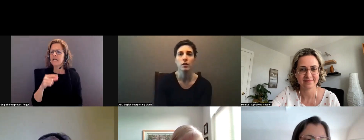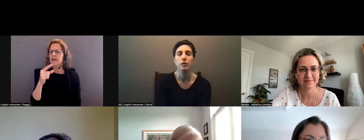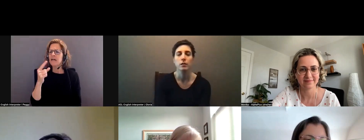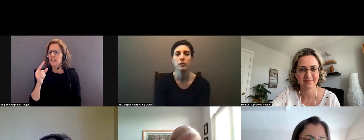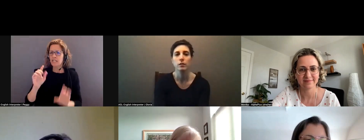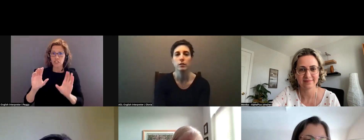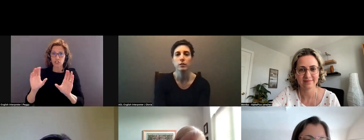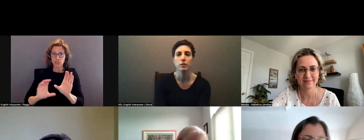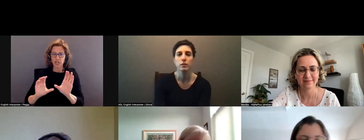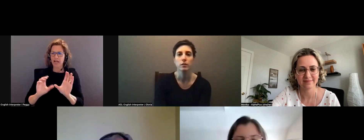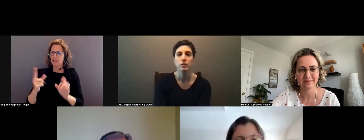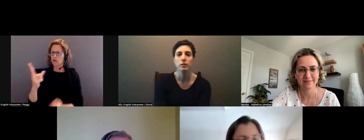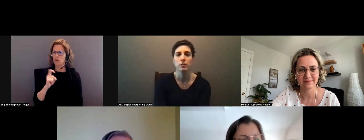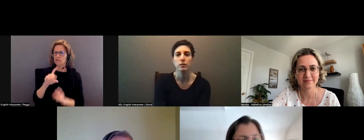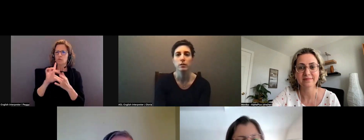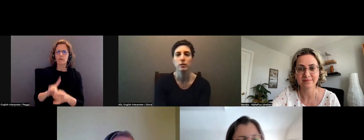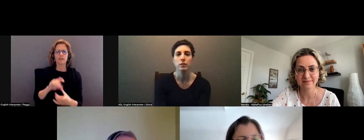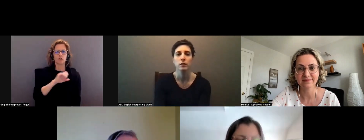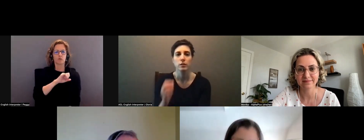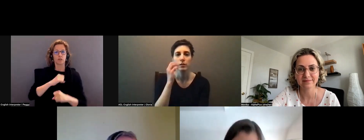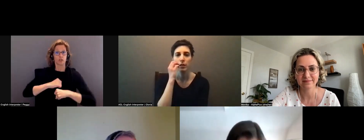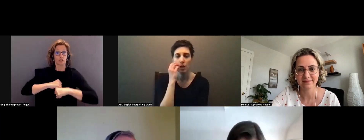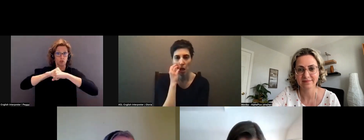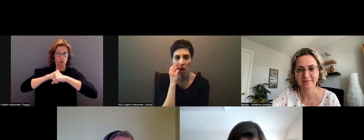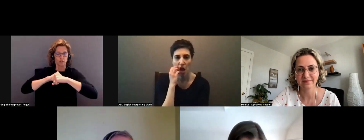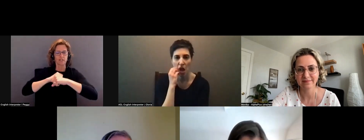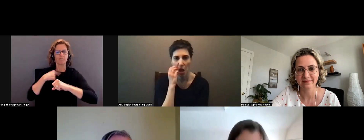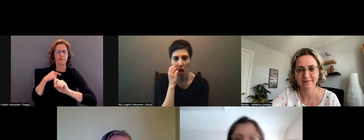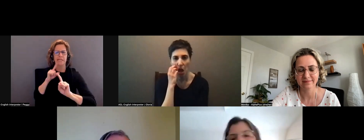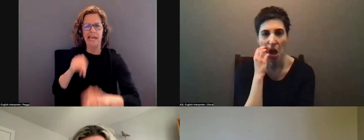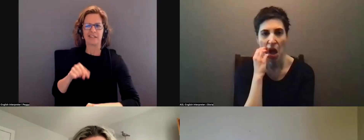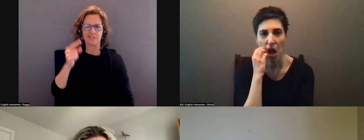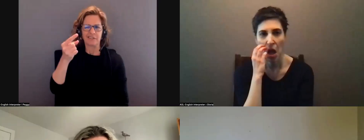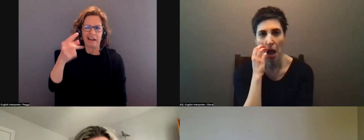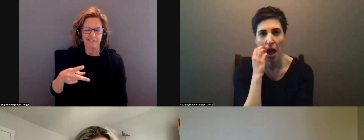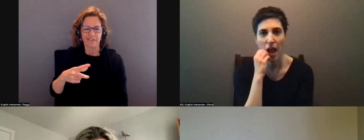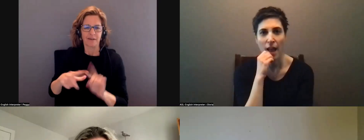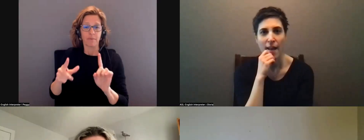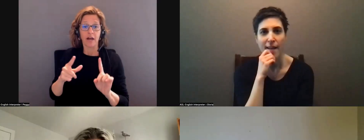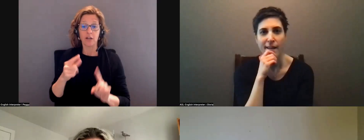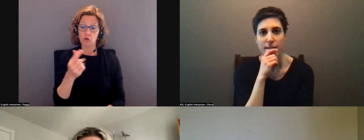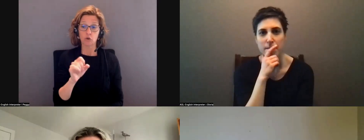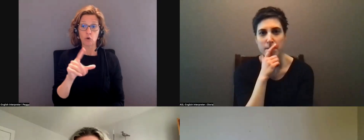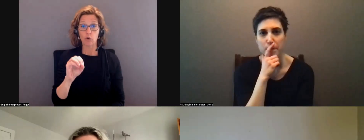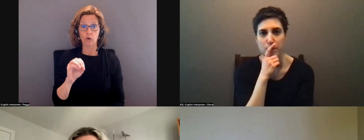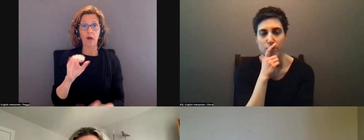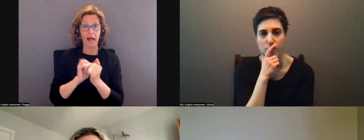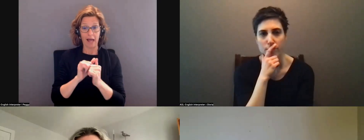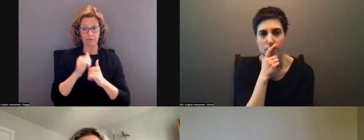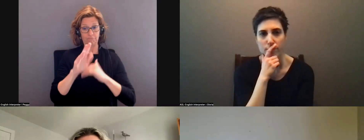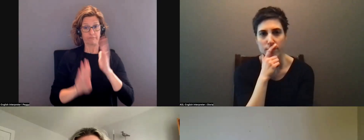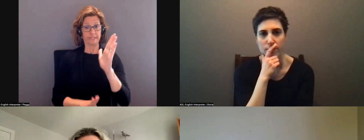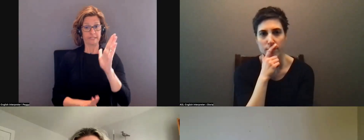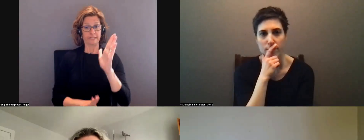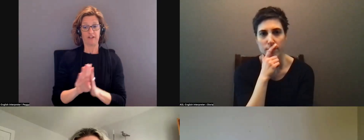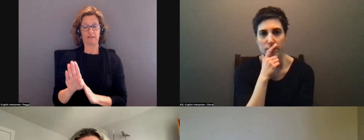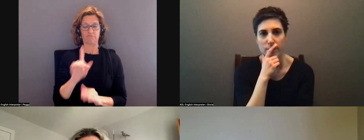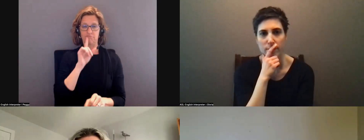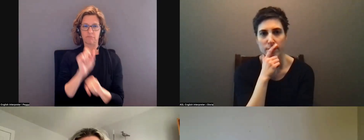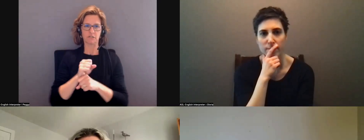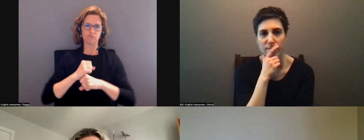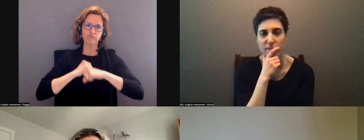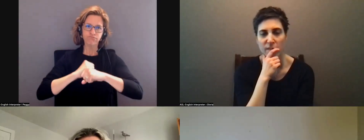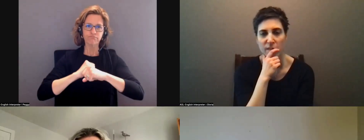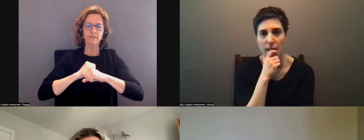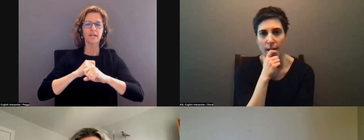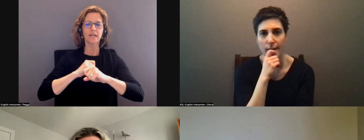the one thing so in terms of the way Google's built, it would be very secure. Where you run into an issue is